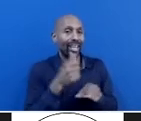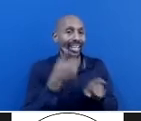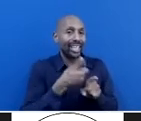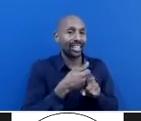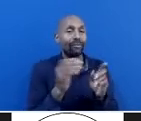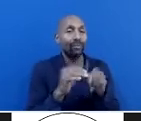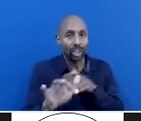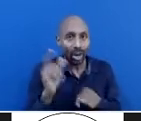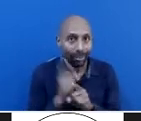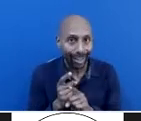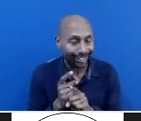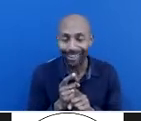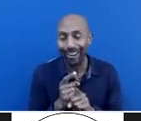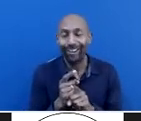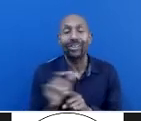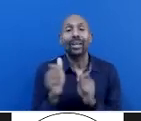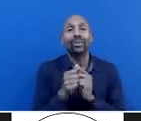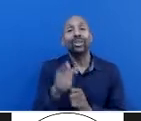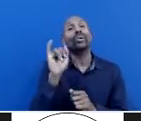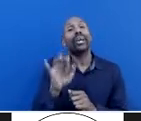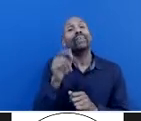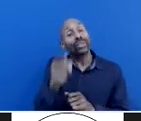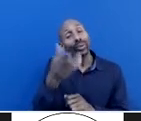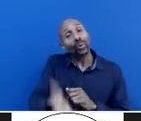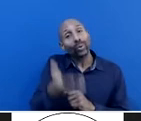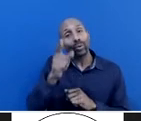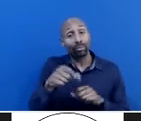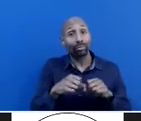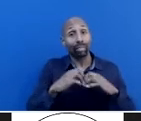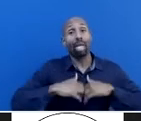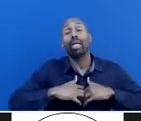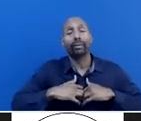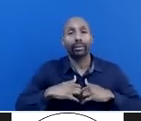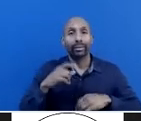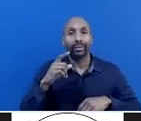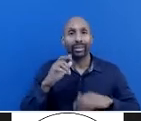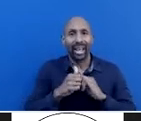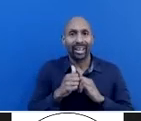From that standpoint, the entire self-help complex associated